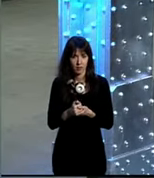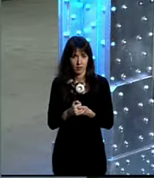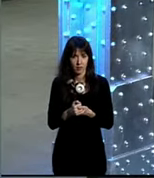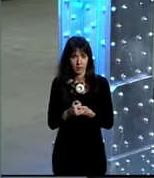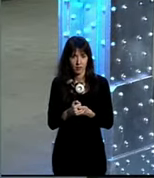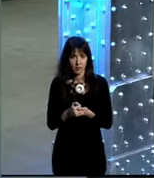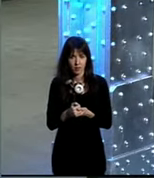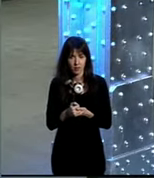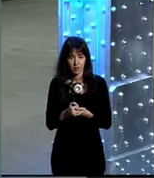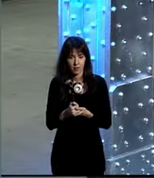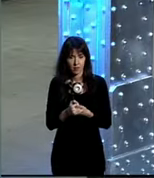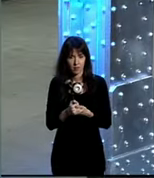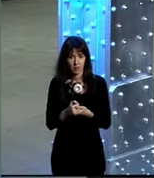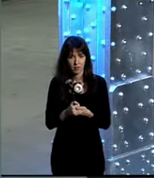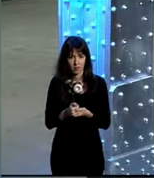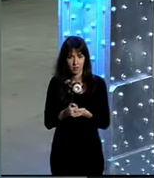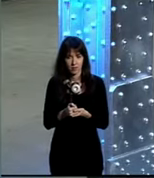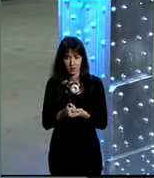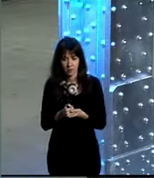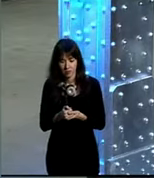see, audience...